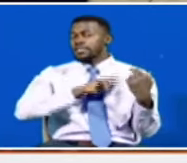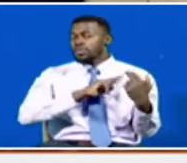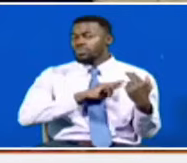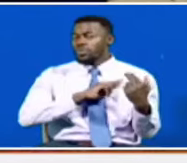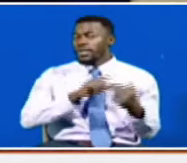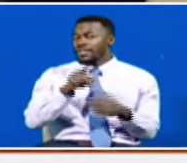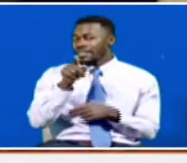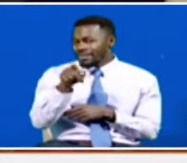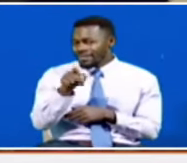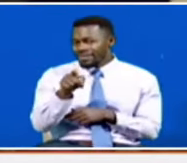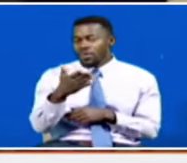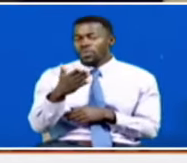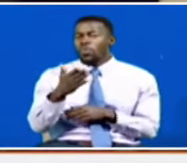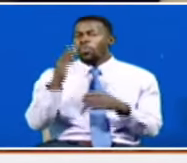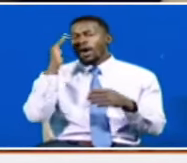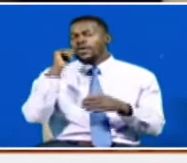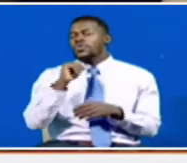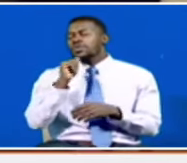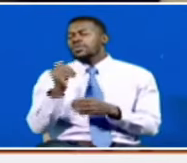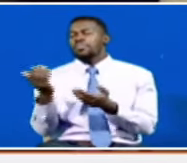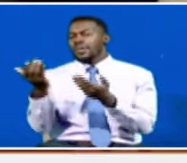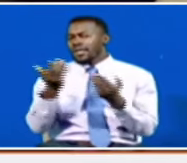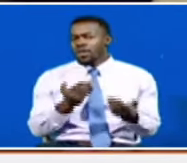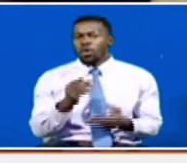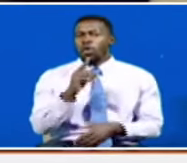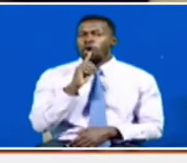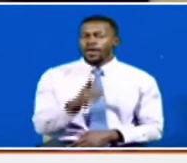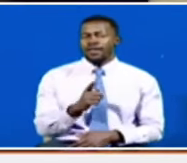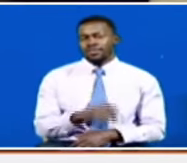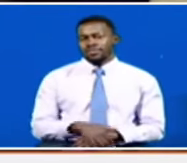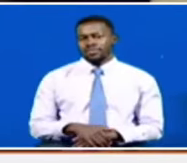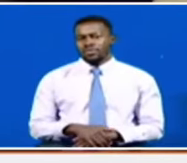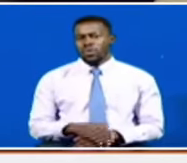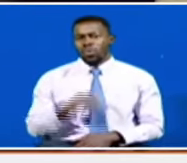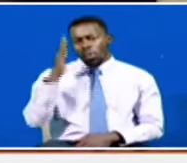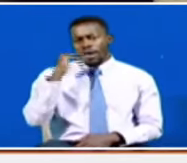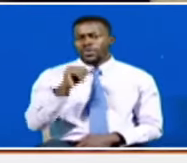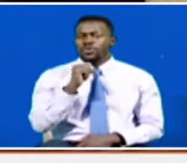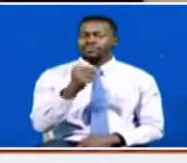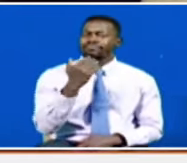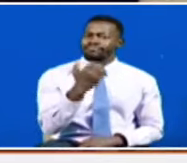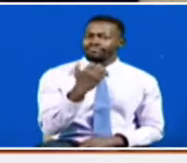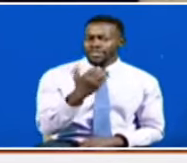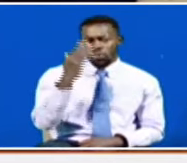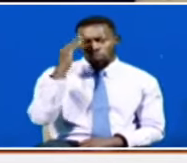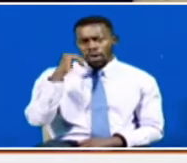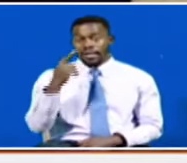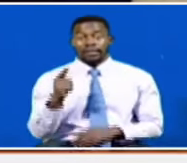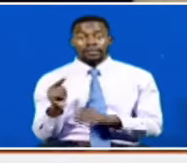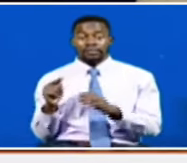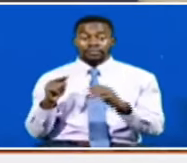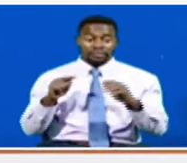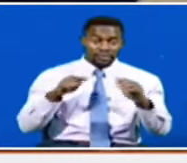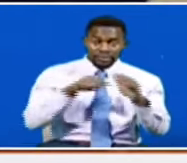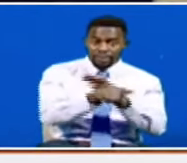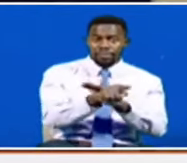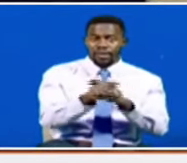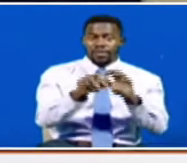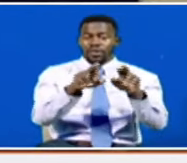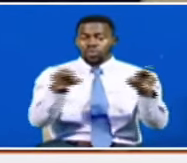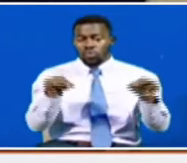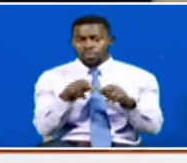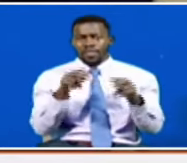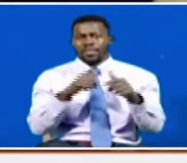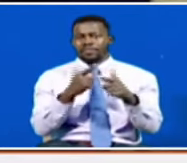ukachukue orders za kuingia pale? Mbona hata ungebisha ufunguliwe? Kwa sababu hata wakubisha, waliingia tu kama wezi tu.